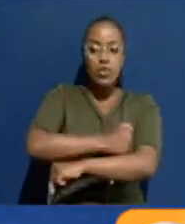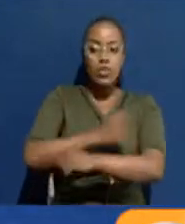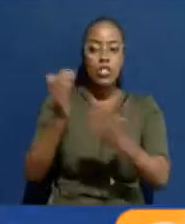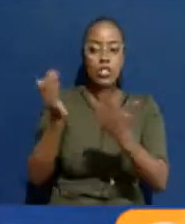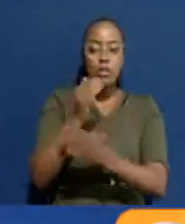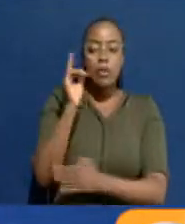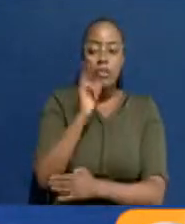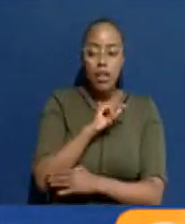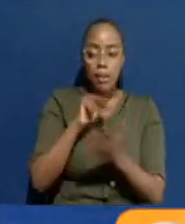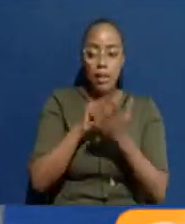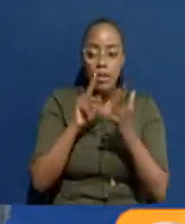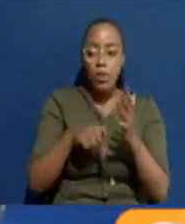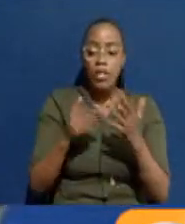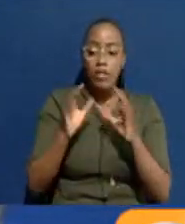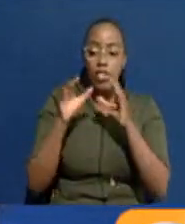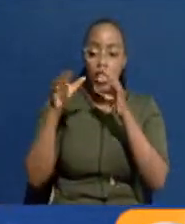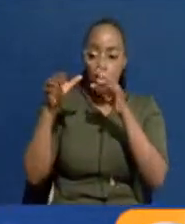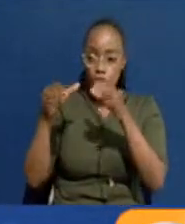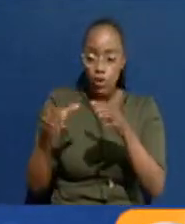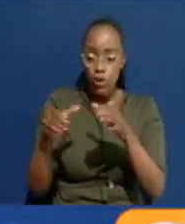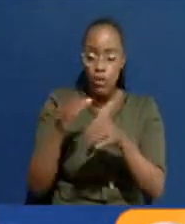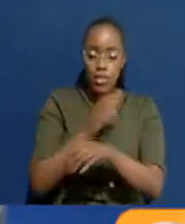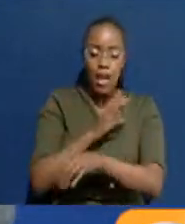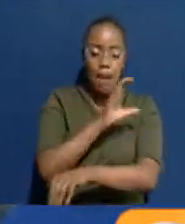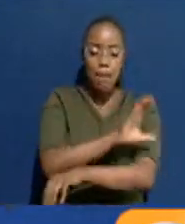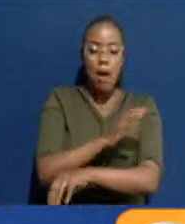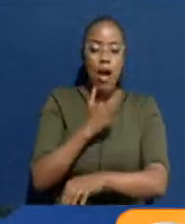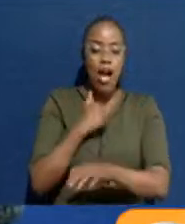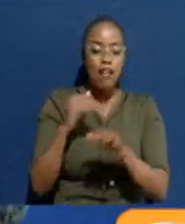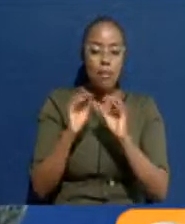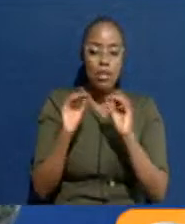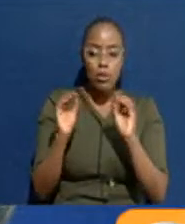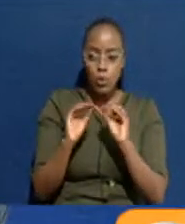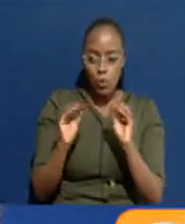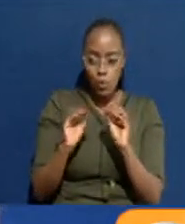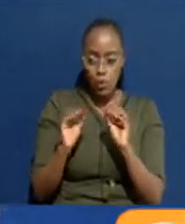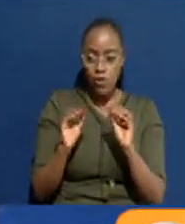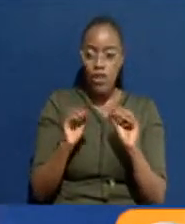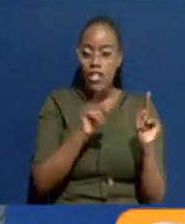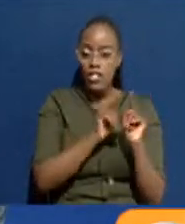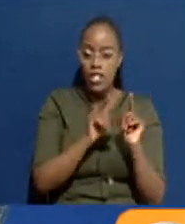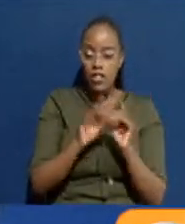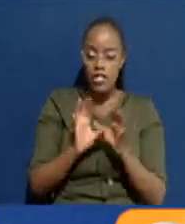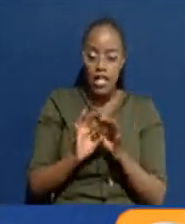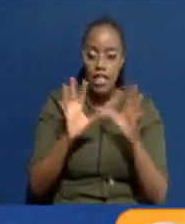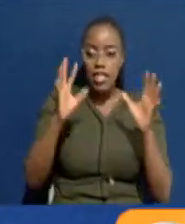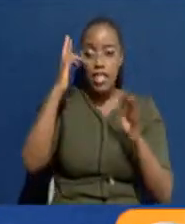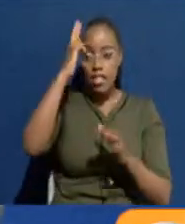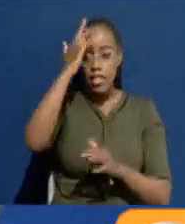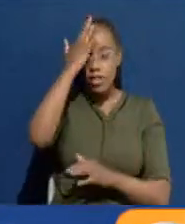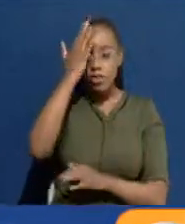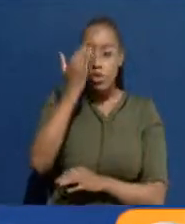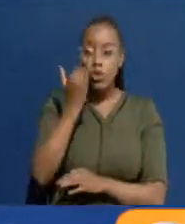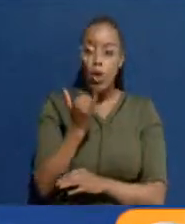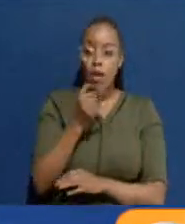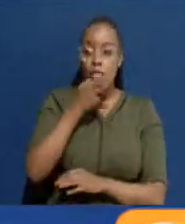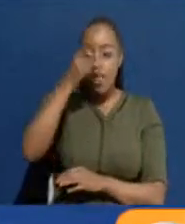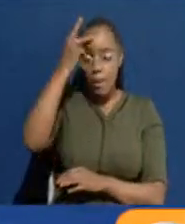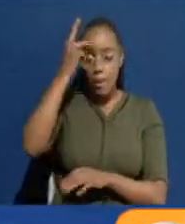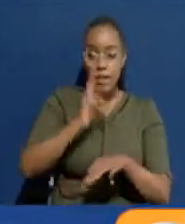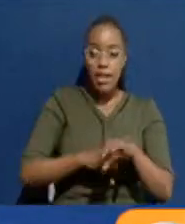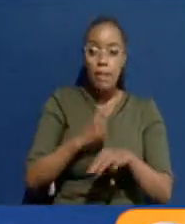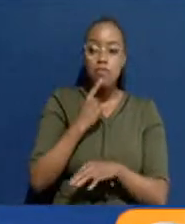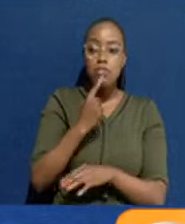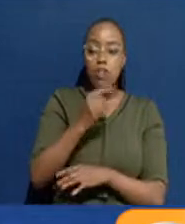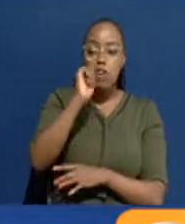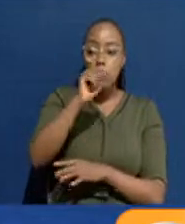And so what happens, communities feel disempowered, communities feel totally disengaged, and that is the reason why parents, when they are told that they